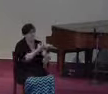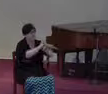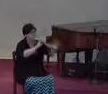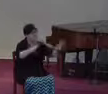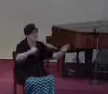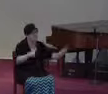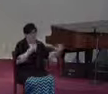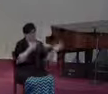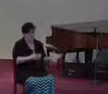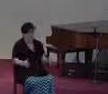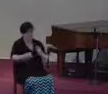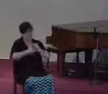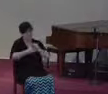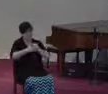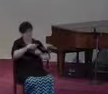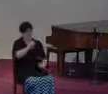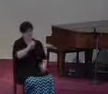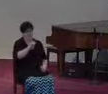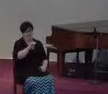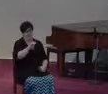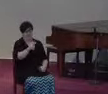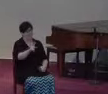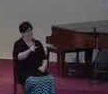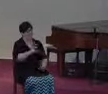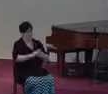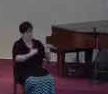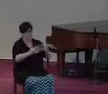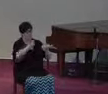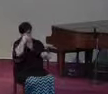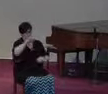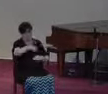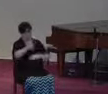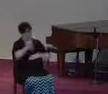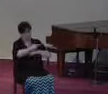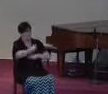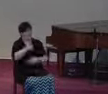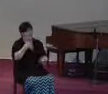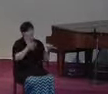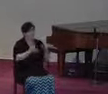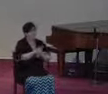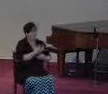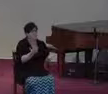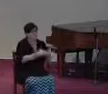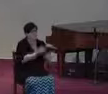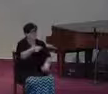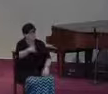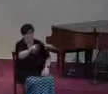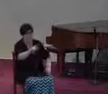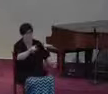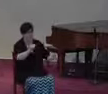planning to save kayak thing for another day. I'm going to use it again. Act like it's new then.